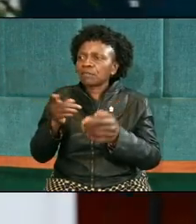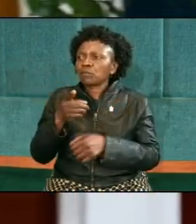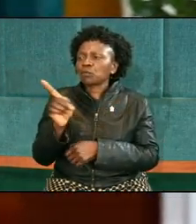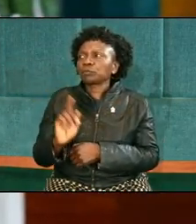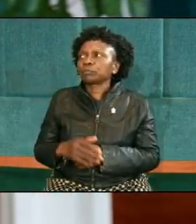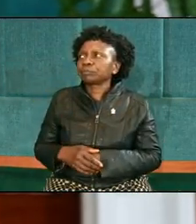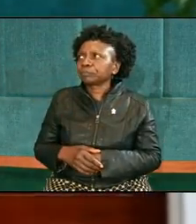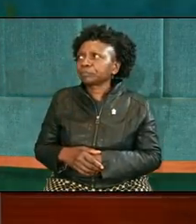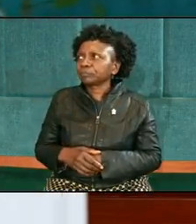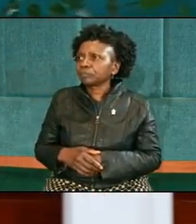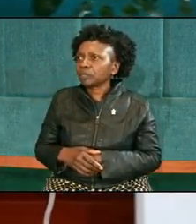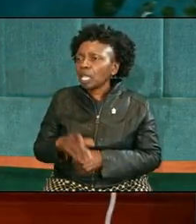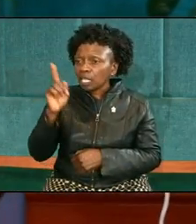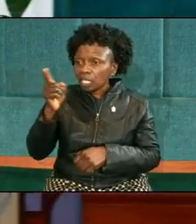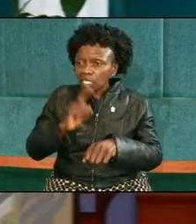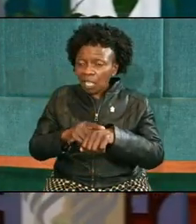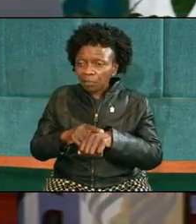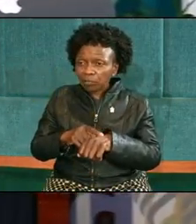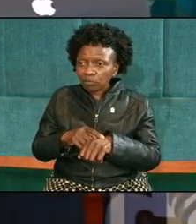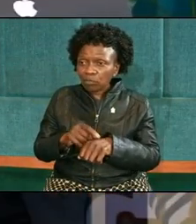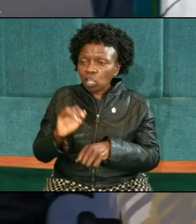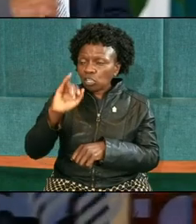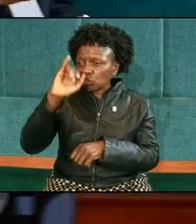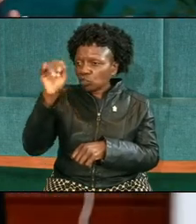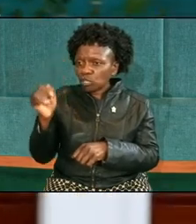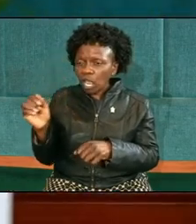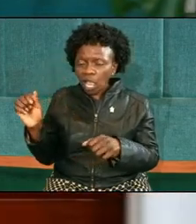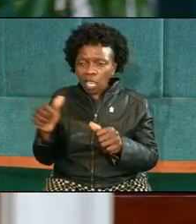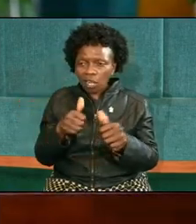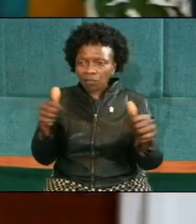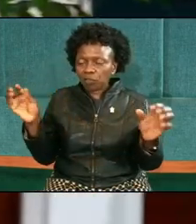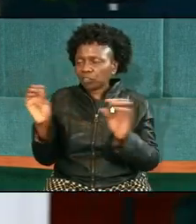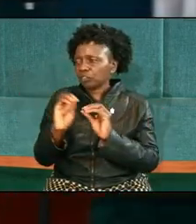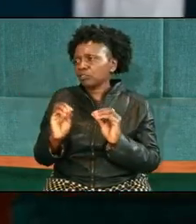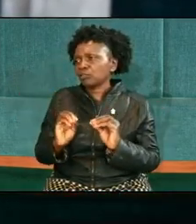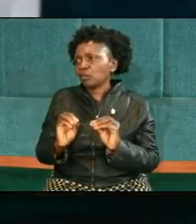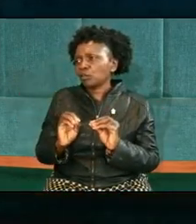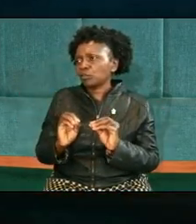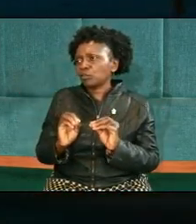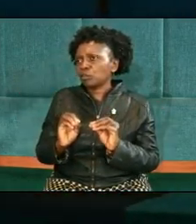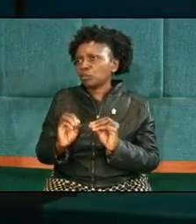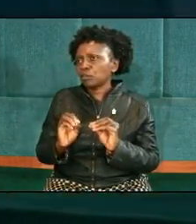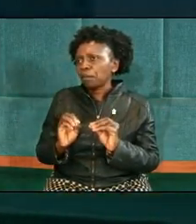You think he's going to run this time? No, because